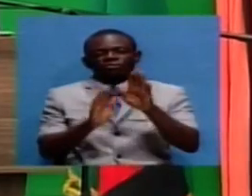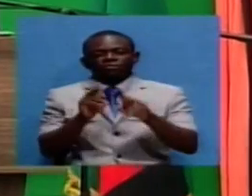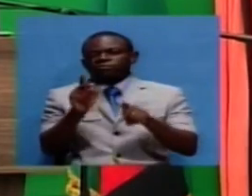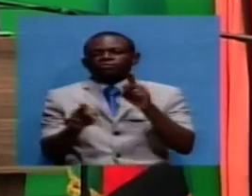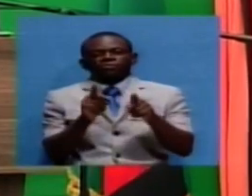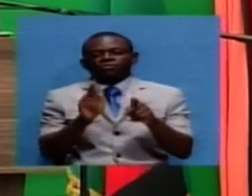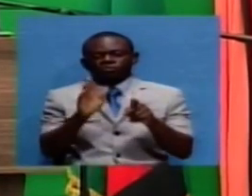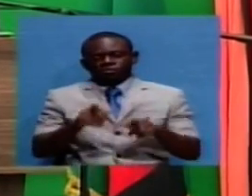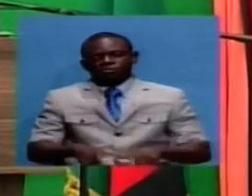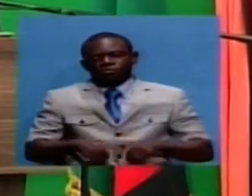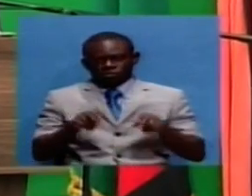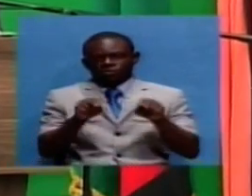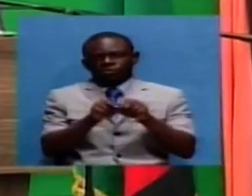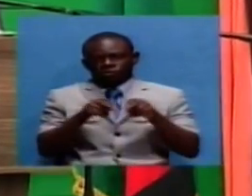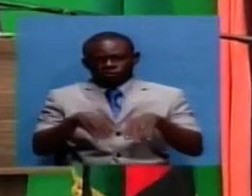the country.